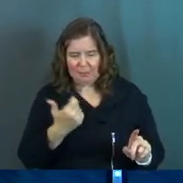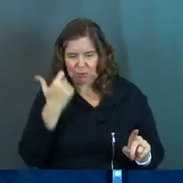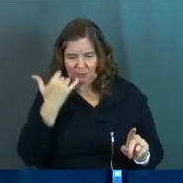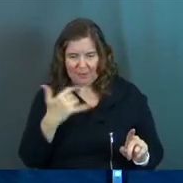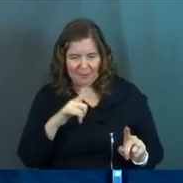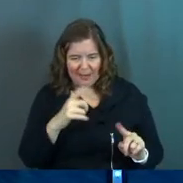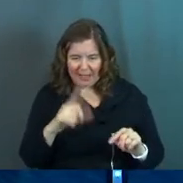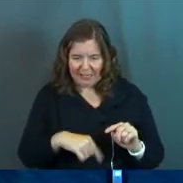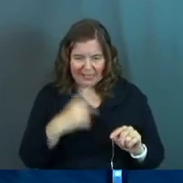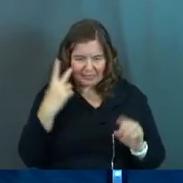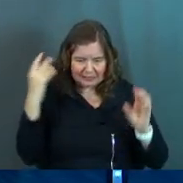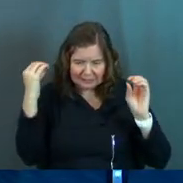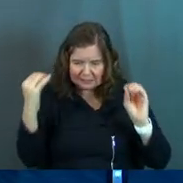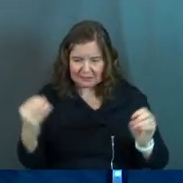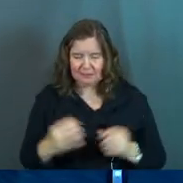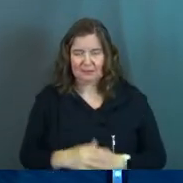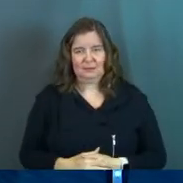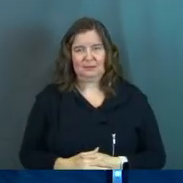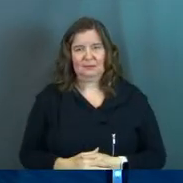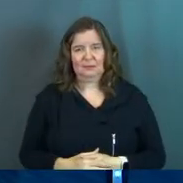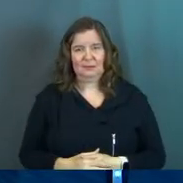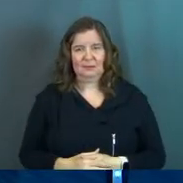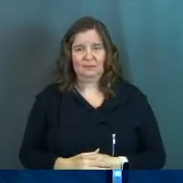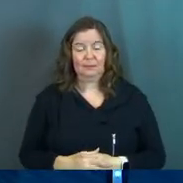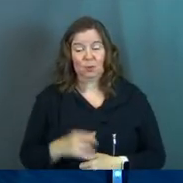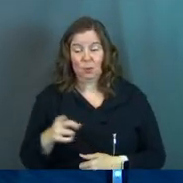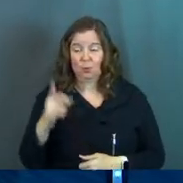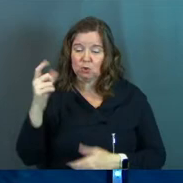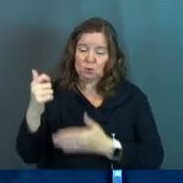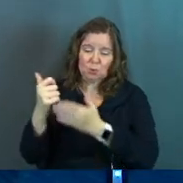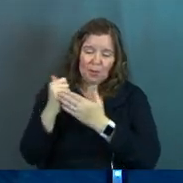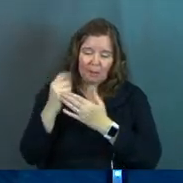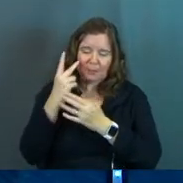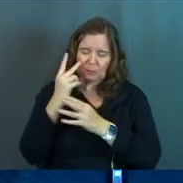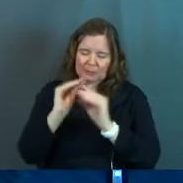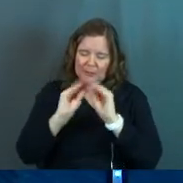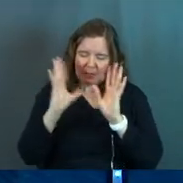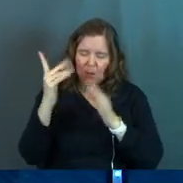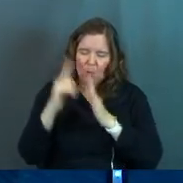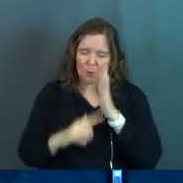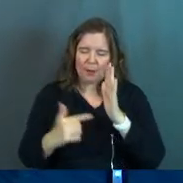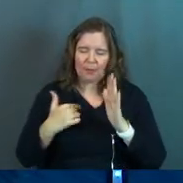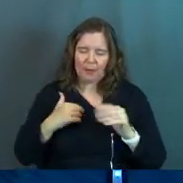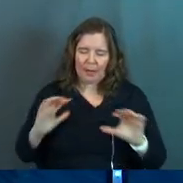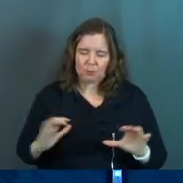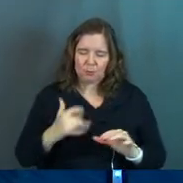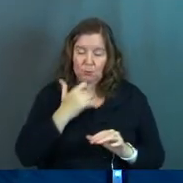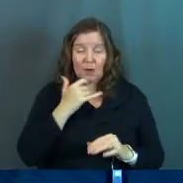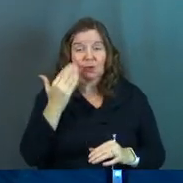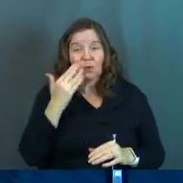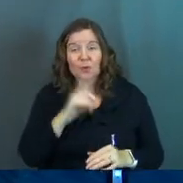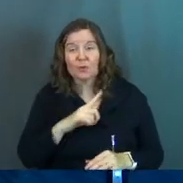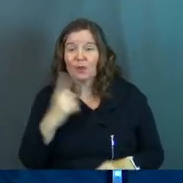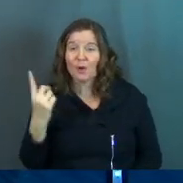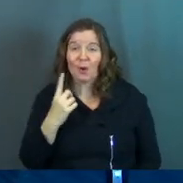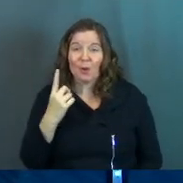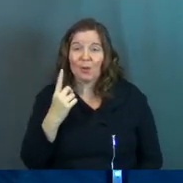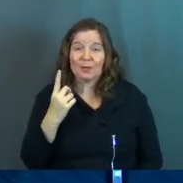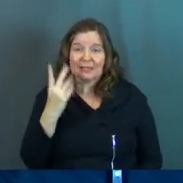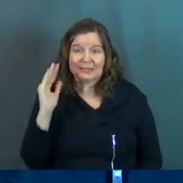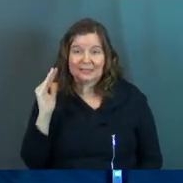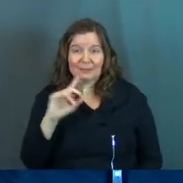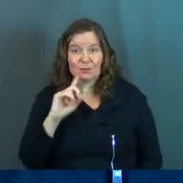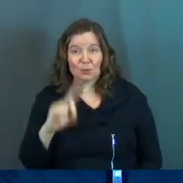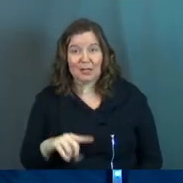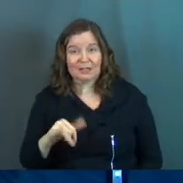right now, but I can't see it. Would you help me see what it is that I'm doing? And you know what? The Lord always